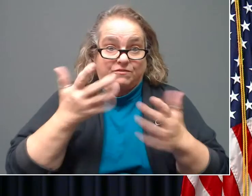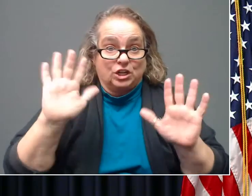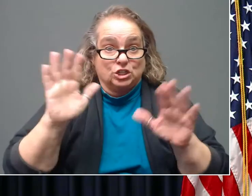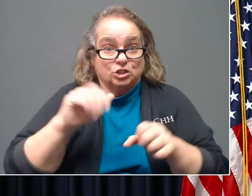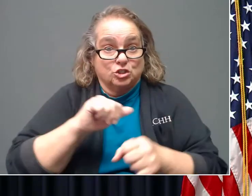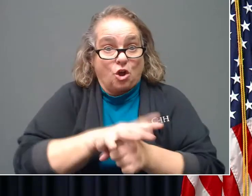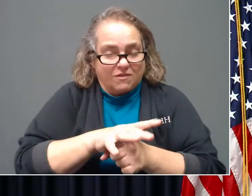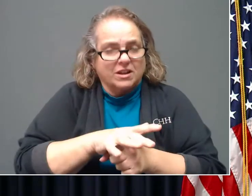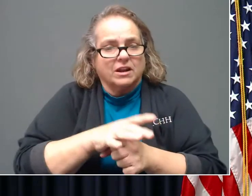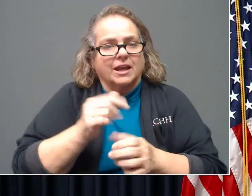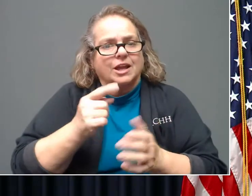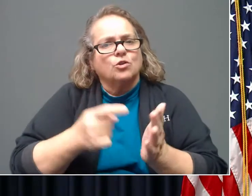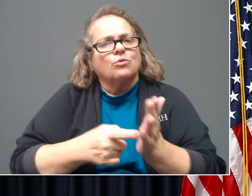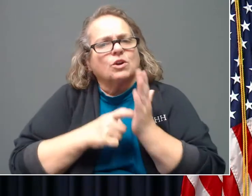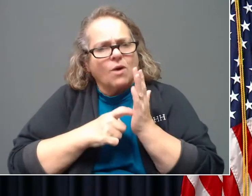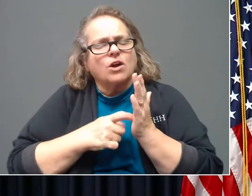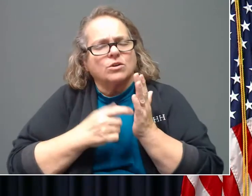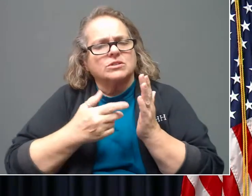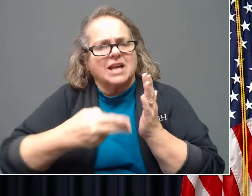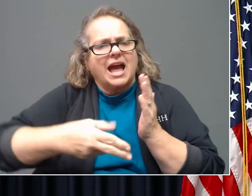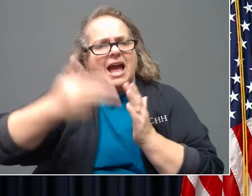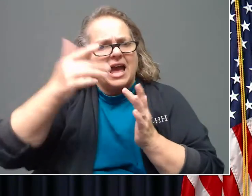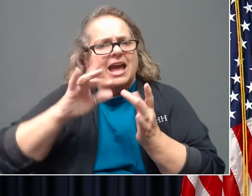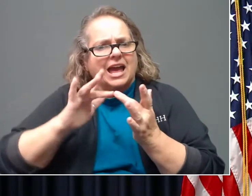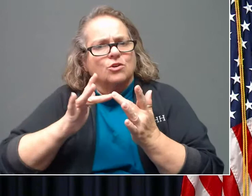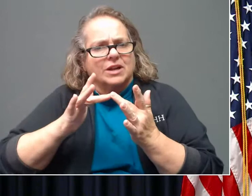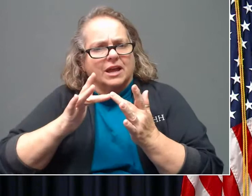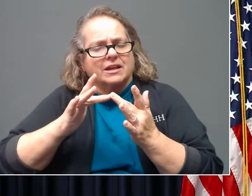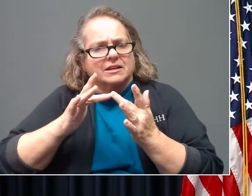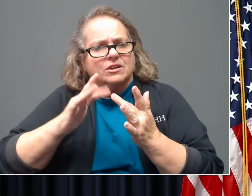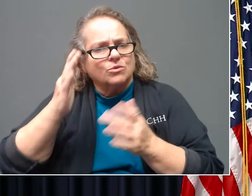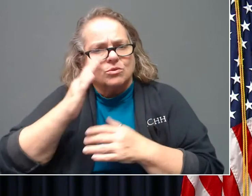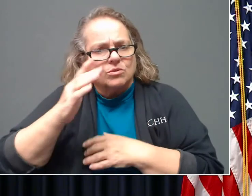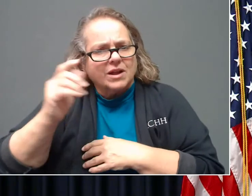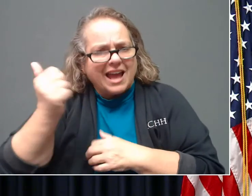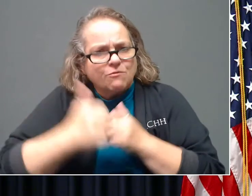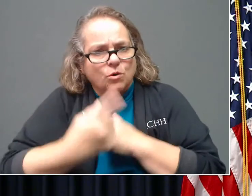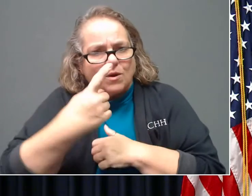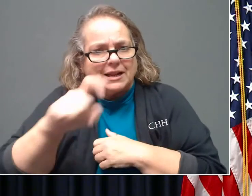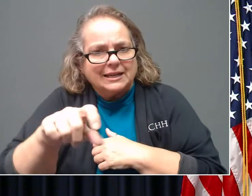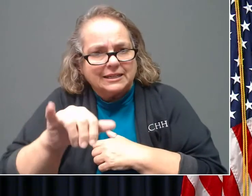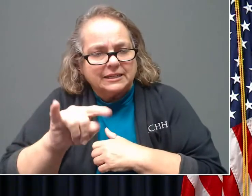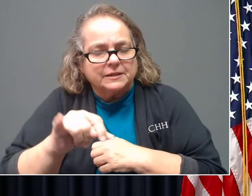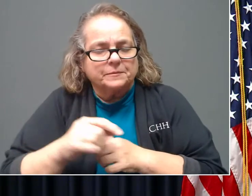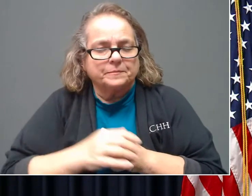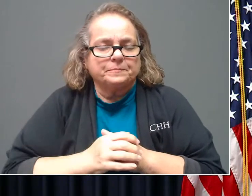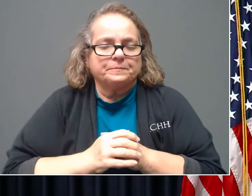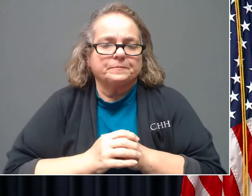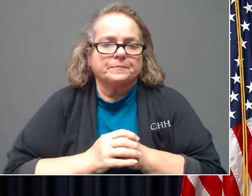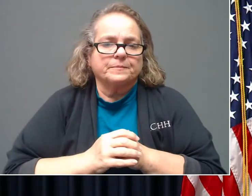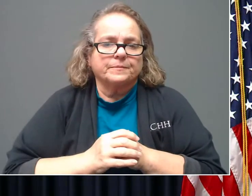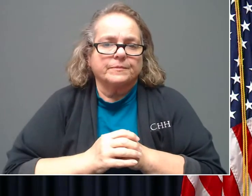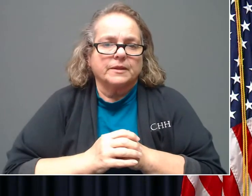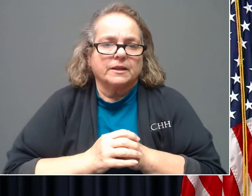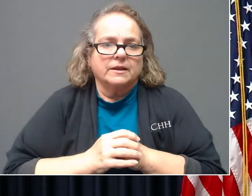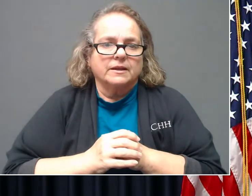these steps. All right, talking in general about the coronavirus, wanted to share some statistics, which we